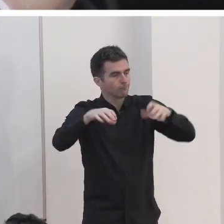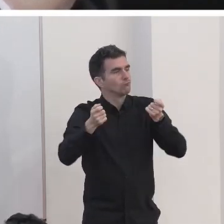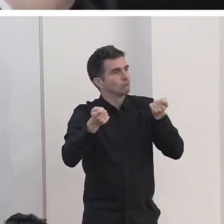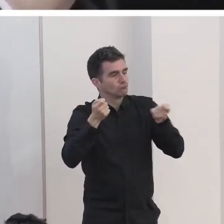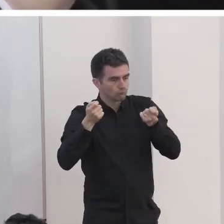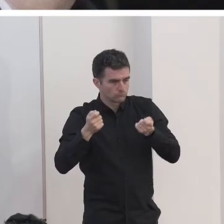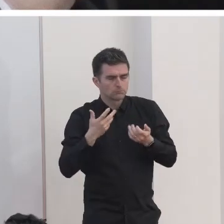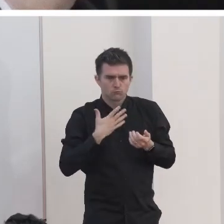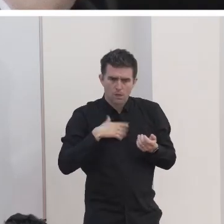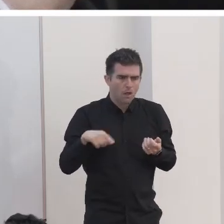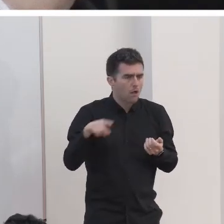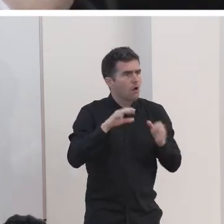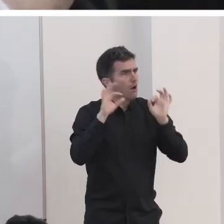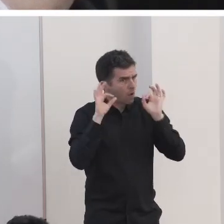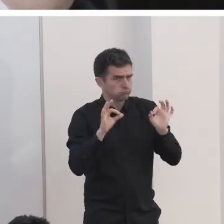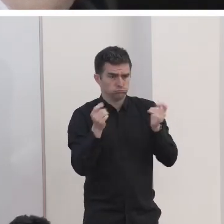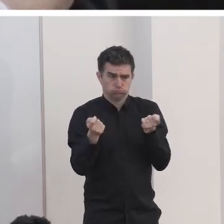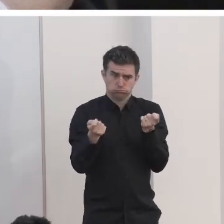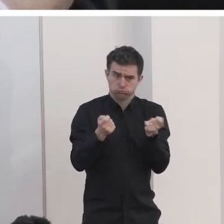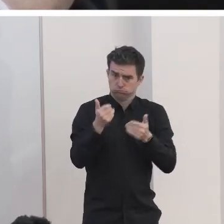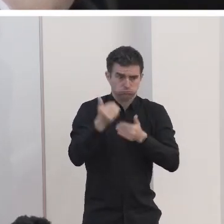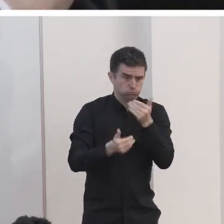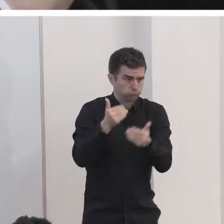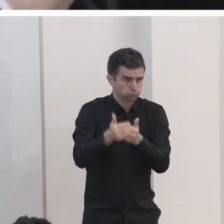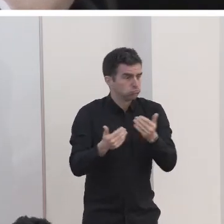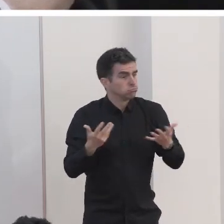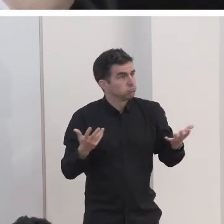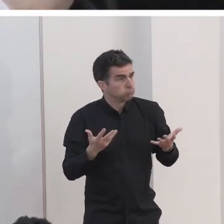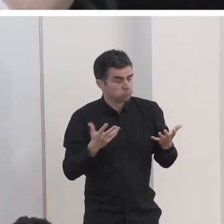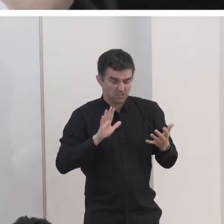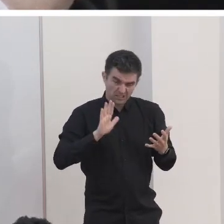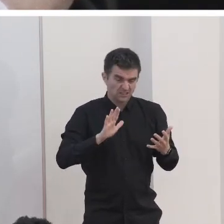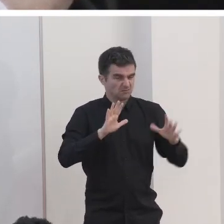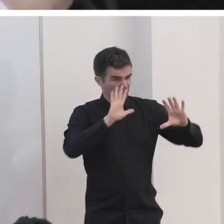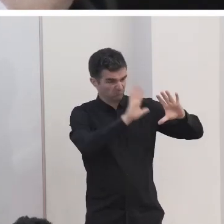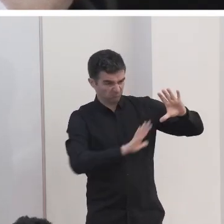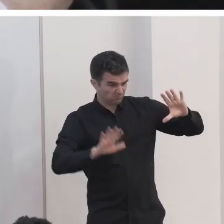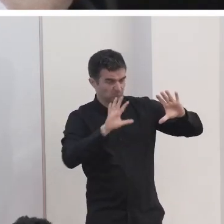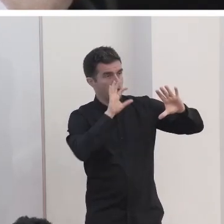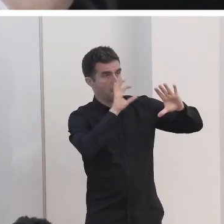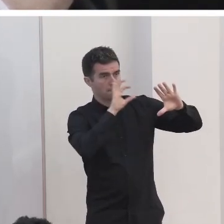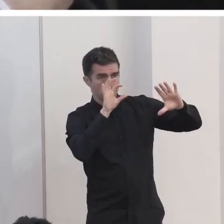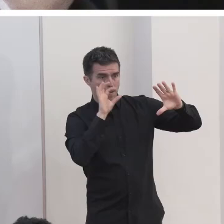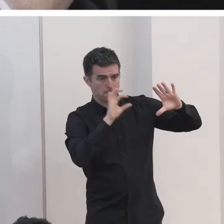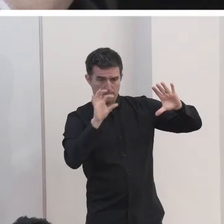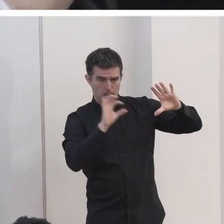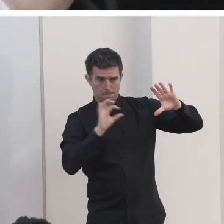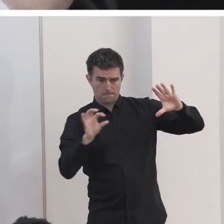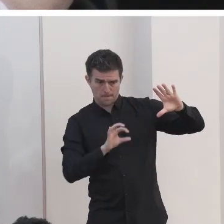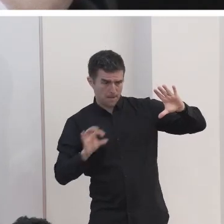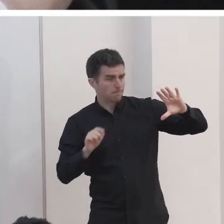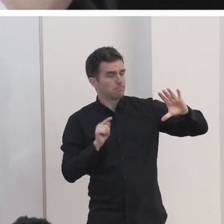you won't, as persons with disabilities, you won't be able to break through those barriers or those